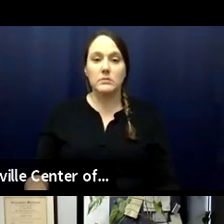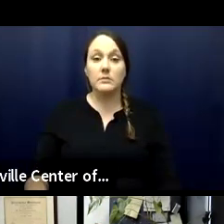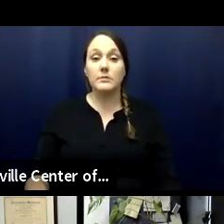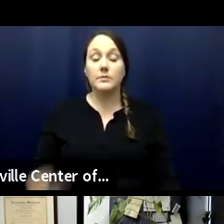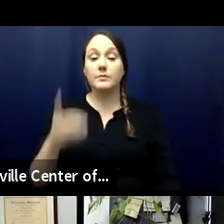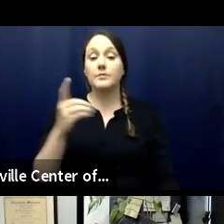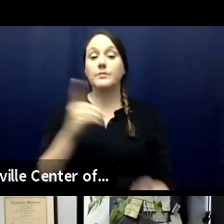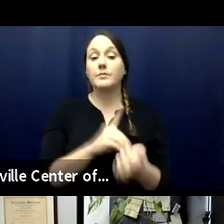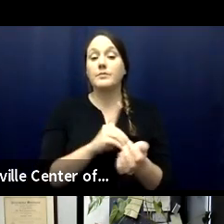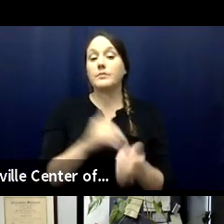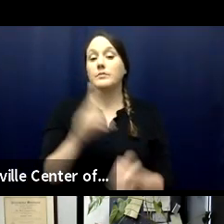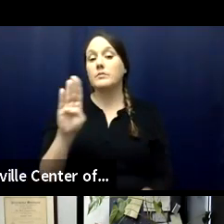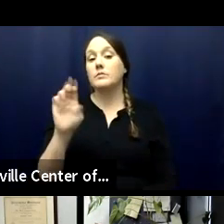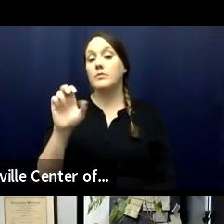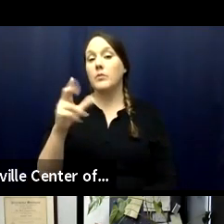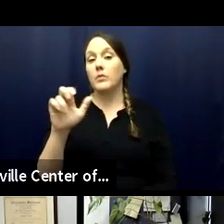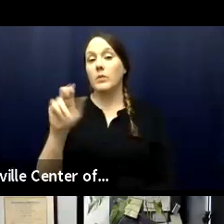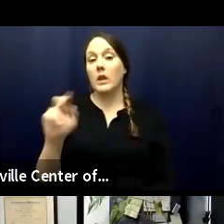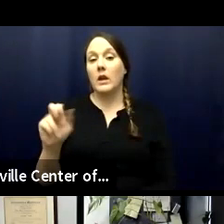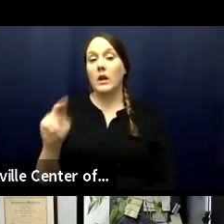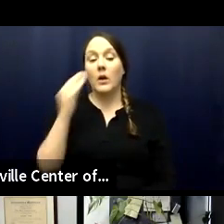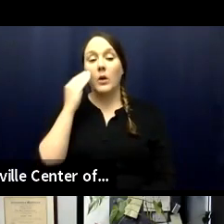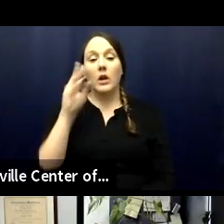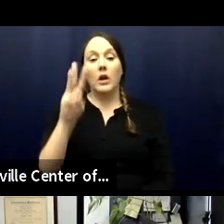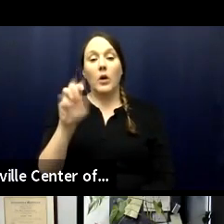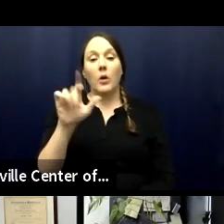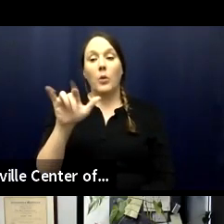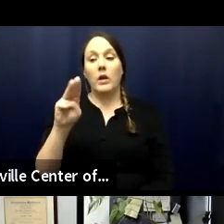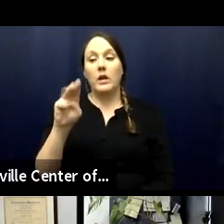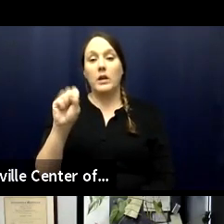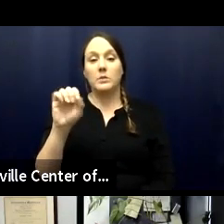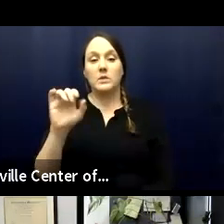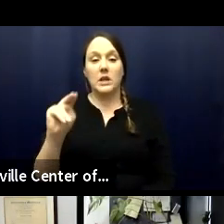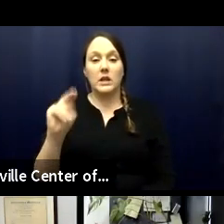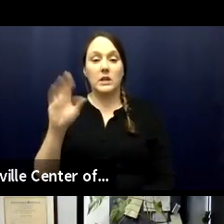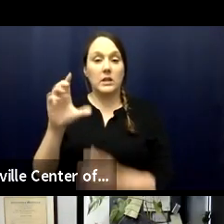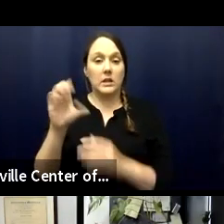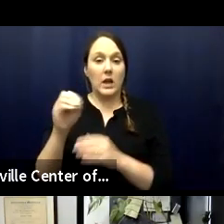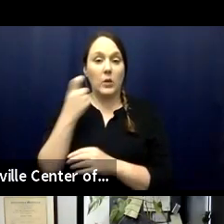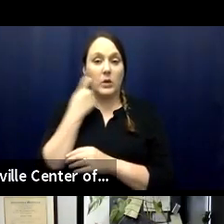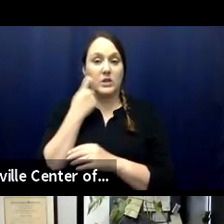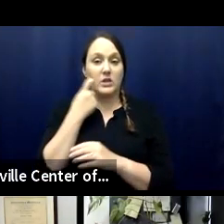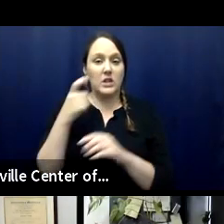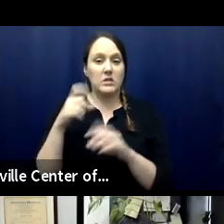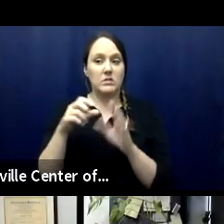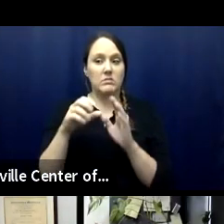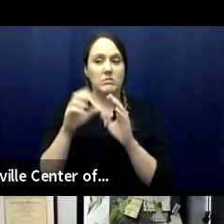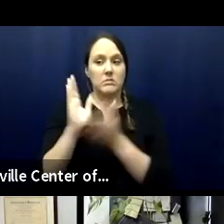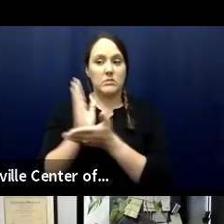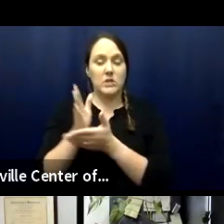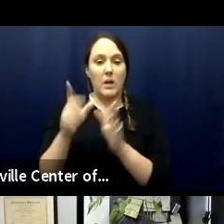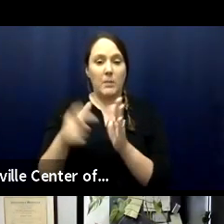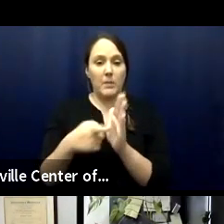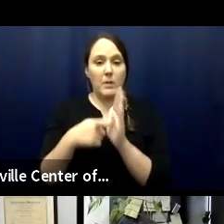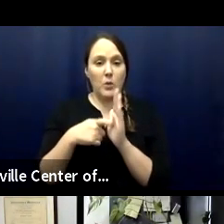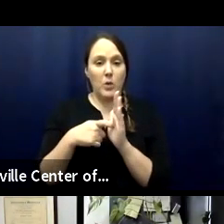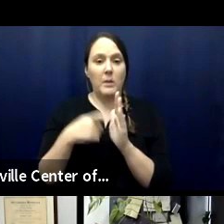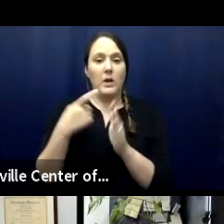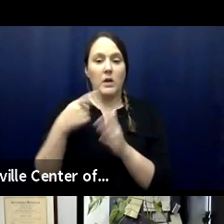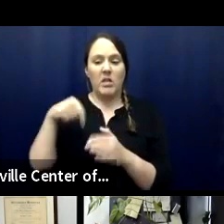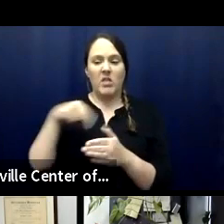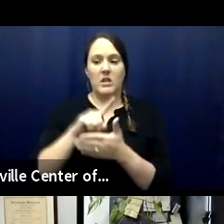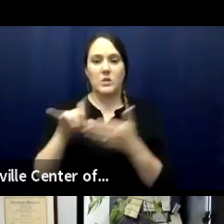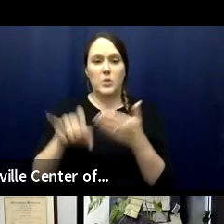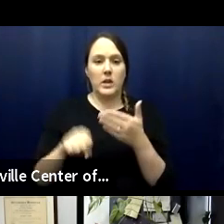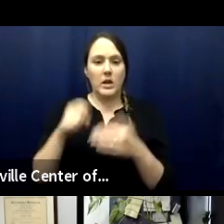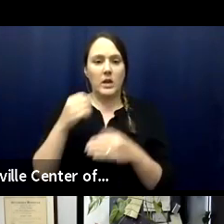Buchanan, we know that Williamson County just lifted their mandate, I think, over the weekend. And I was wondering if you